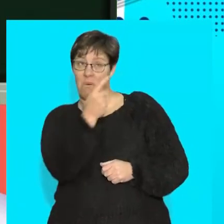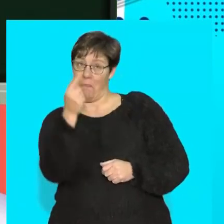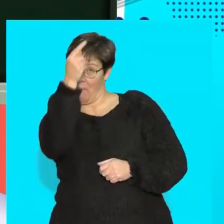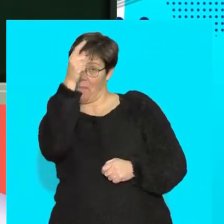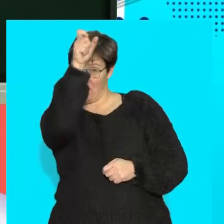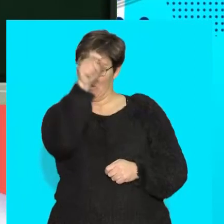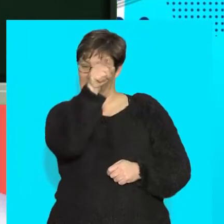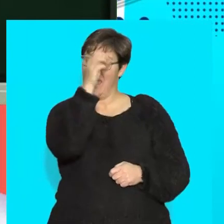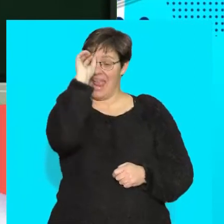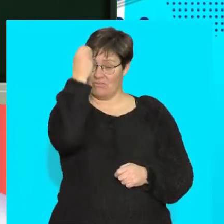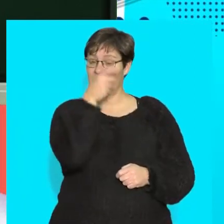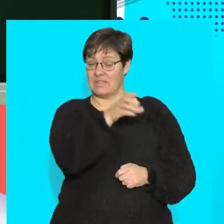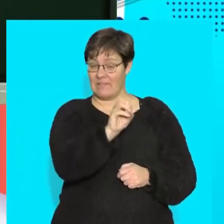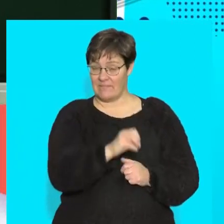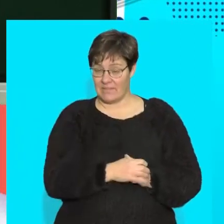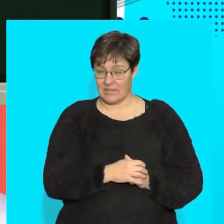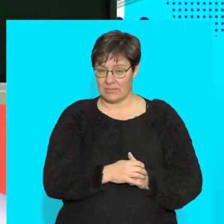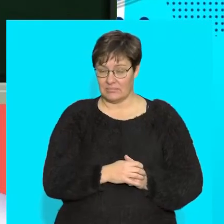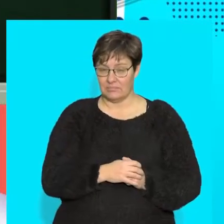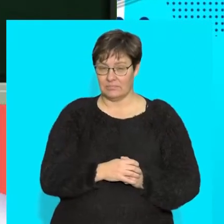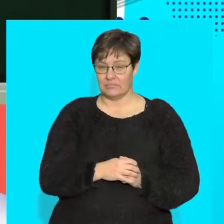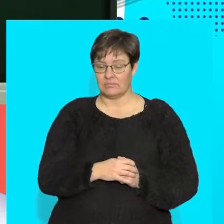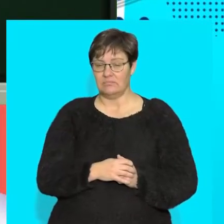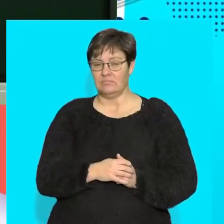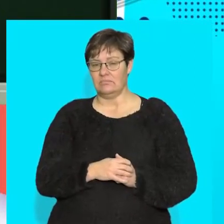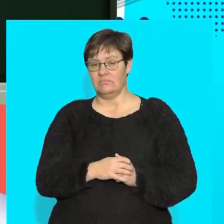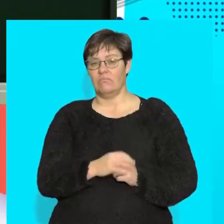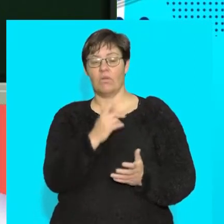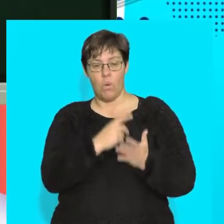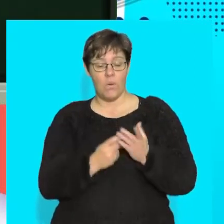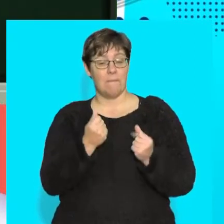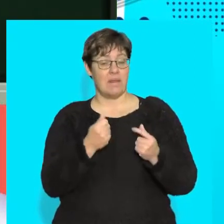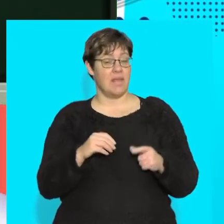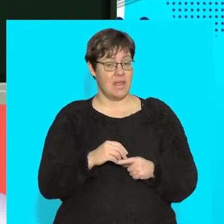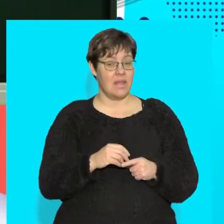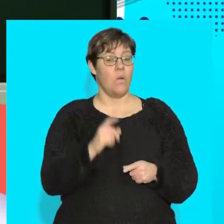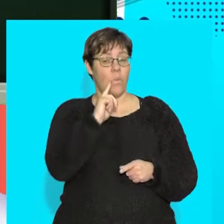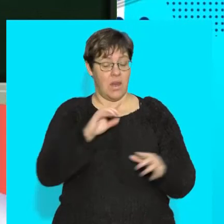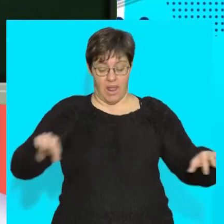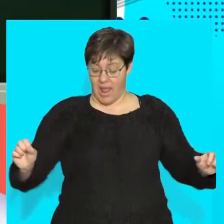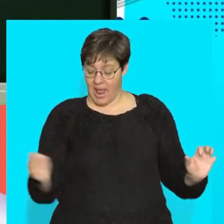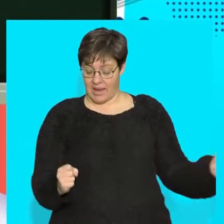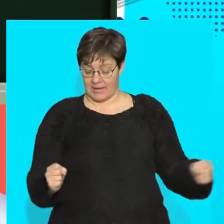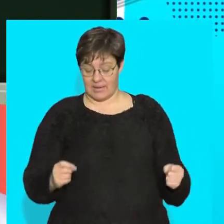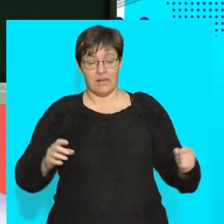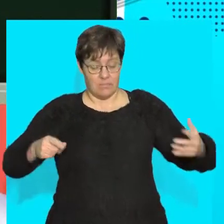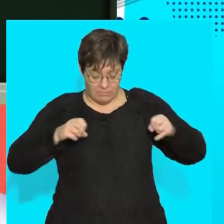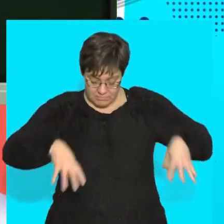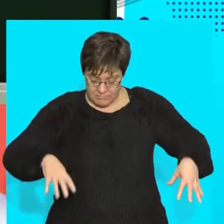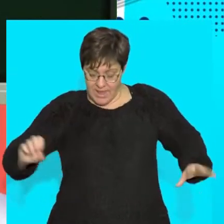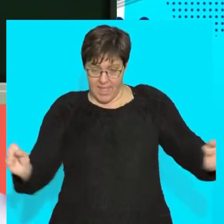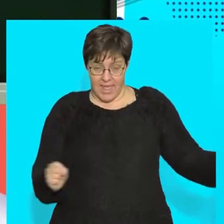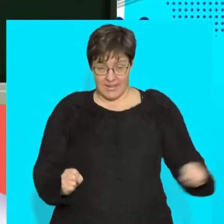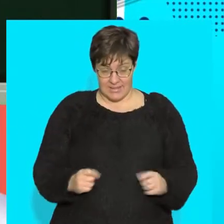interesting concept. Let me rather say that, because you can only make money when you recruit, and then I can only